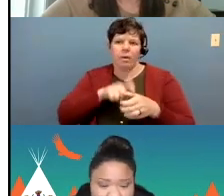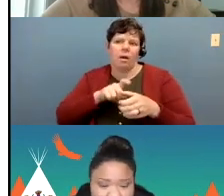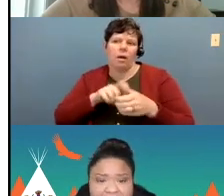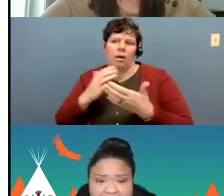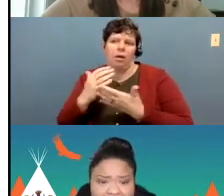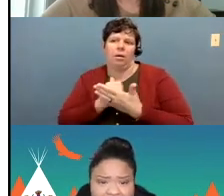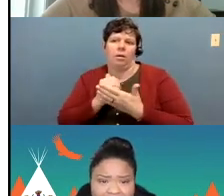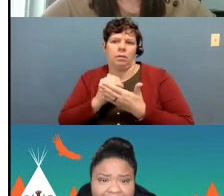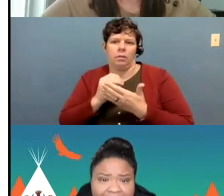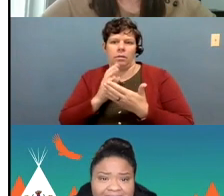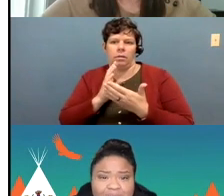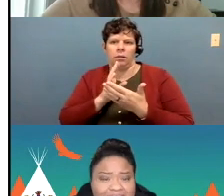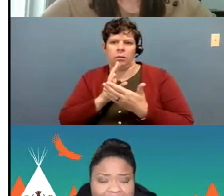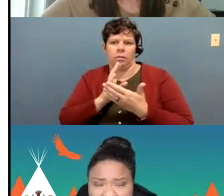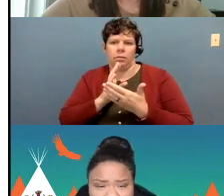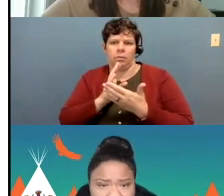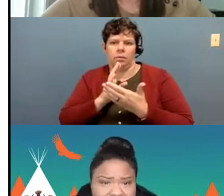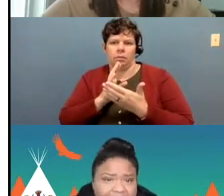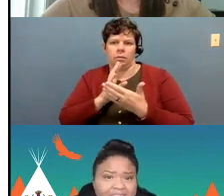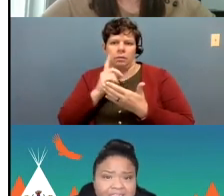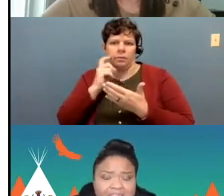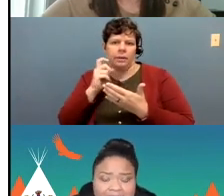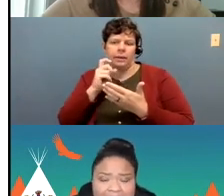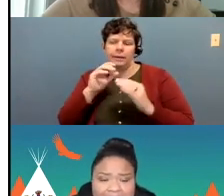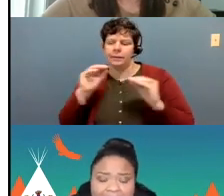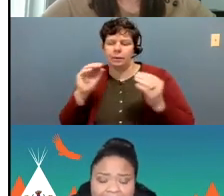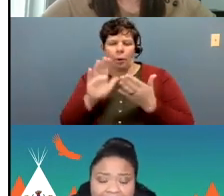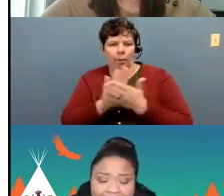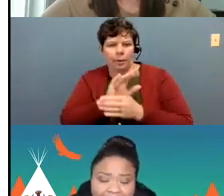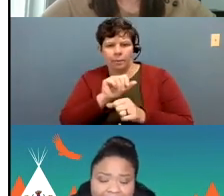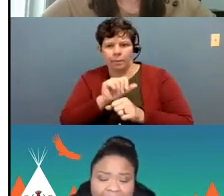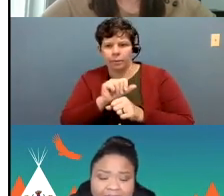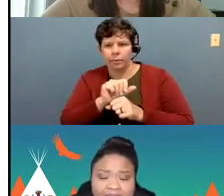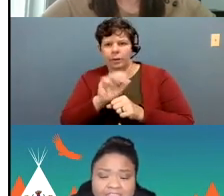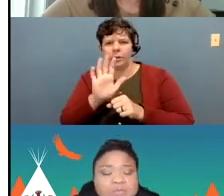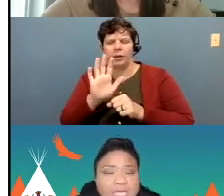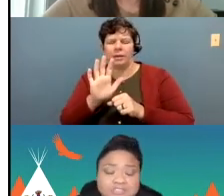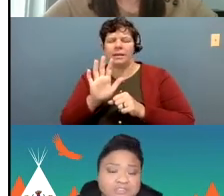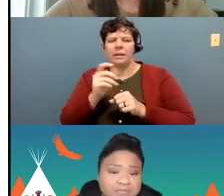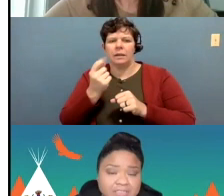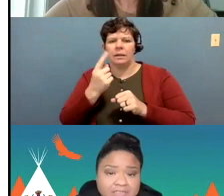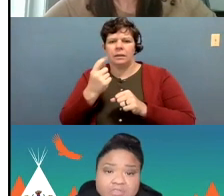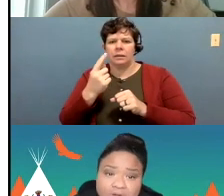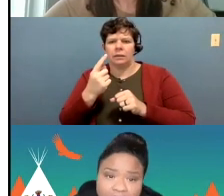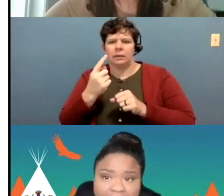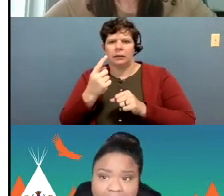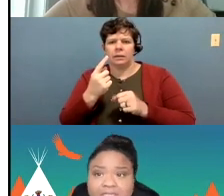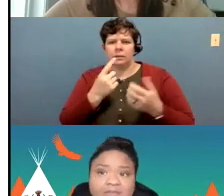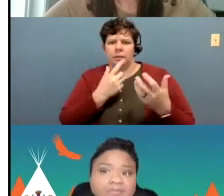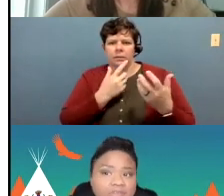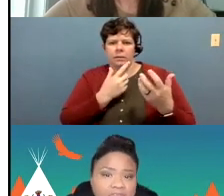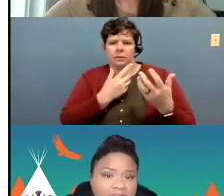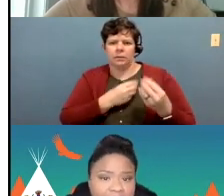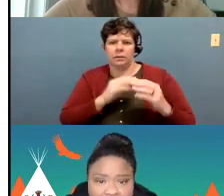interrupting somebody's life because they're undocumented, and I get, I have deep compassion for my relatives who are undocumented